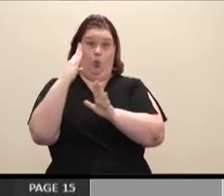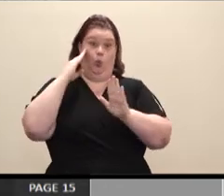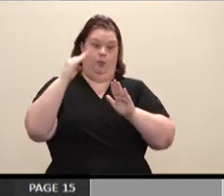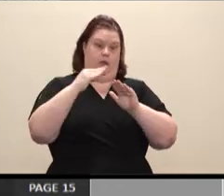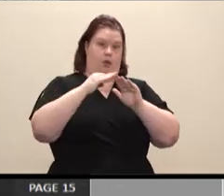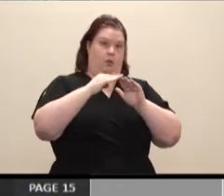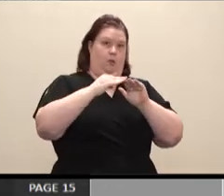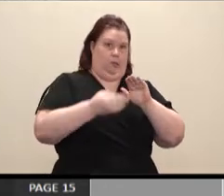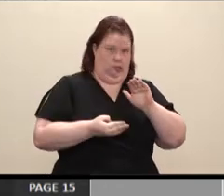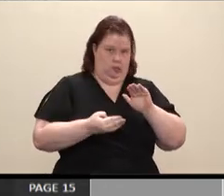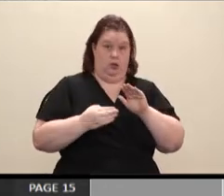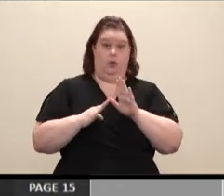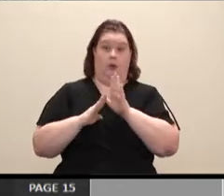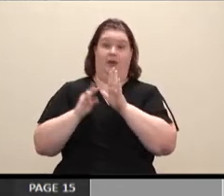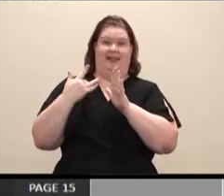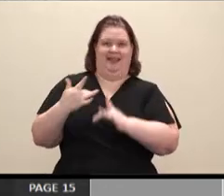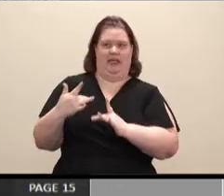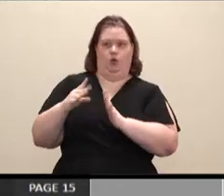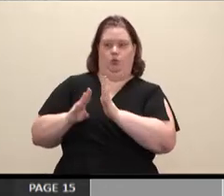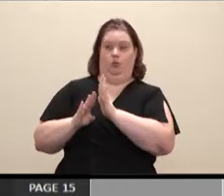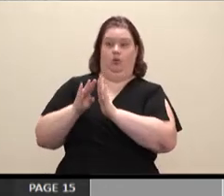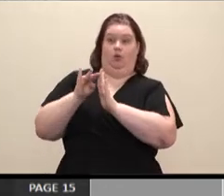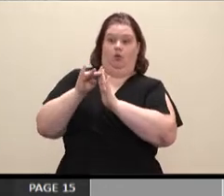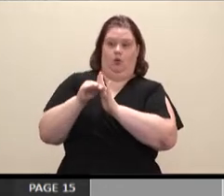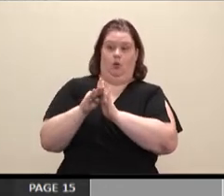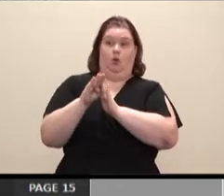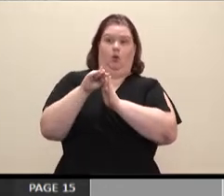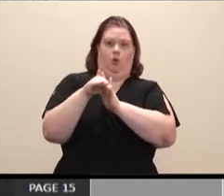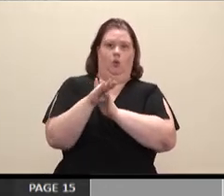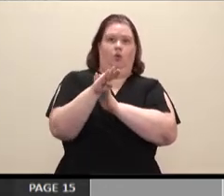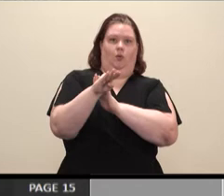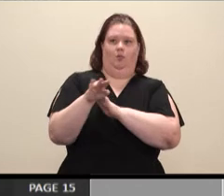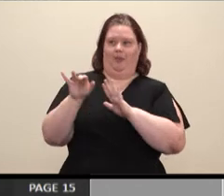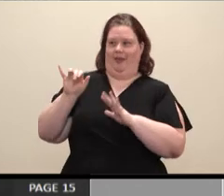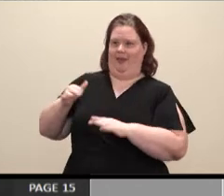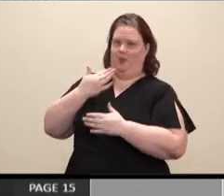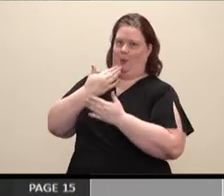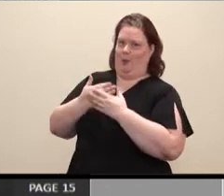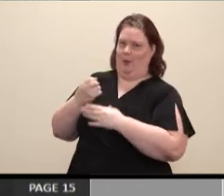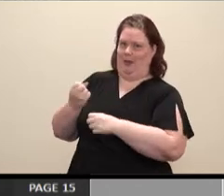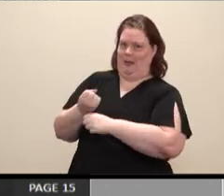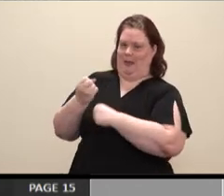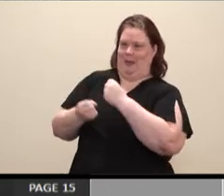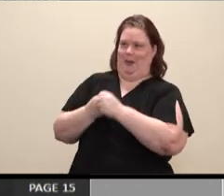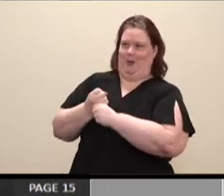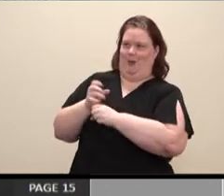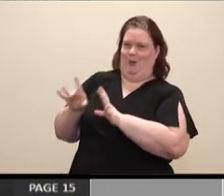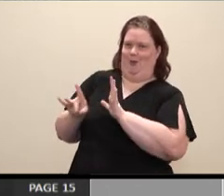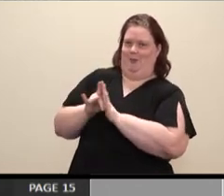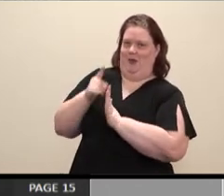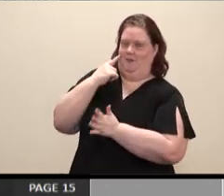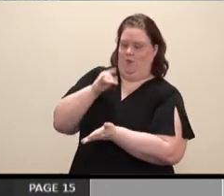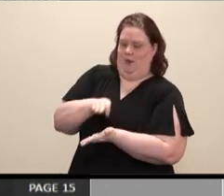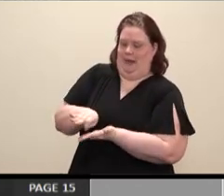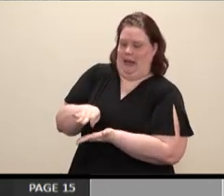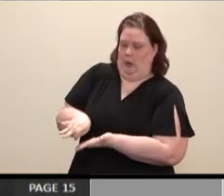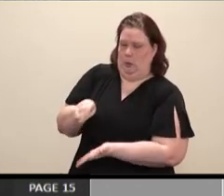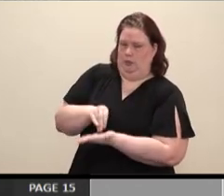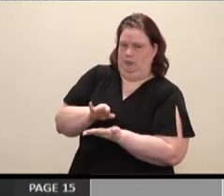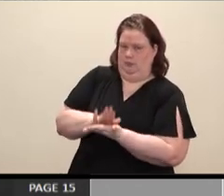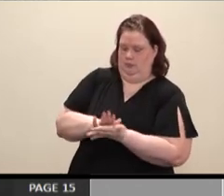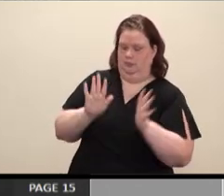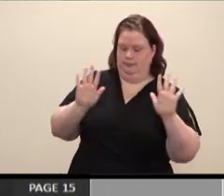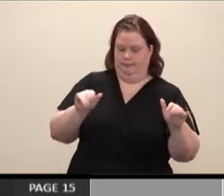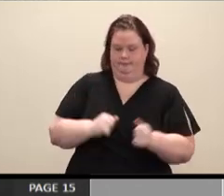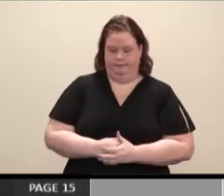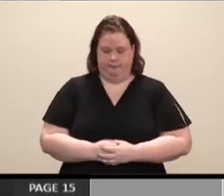because we kind of go up and down a little bit. And it was just a good year for them to pick because we were going up that year. But anyway,